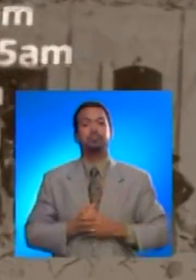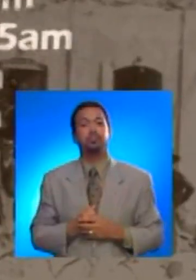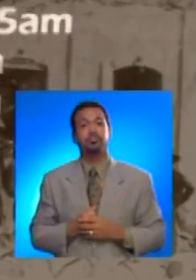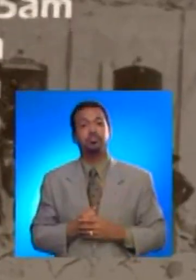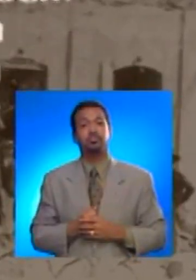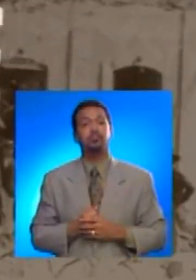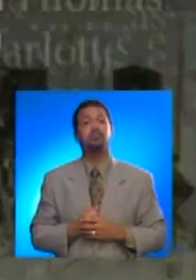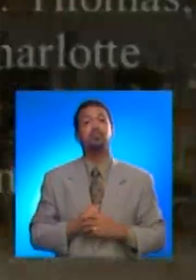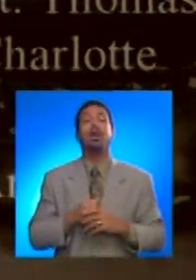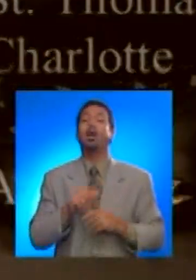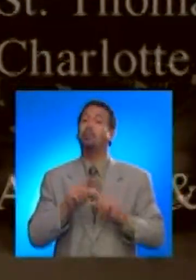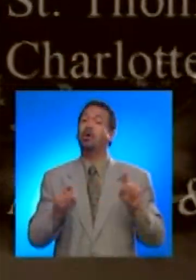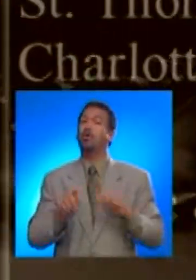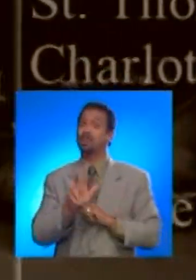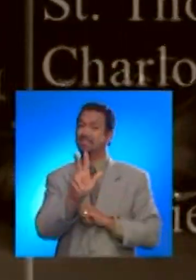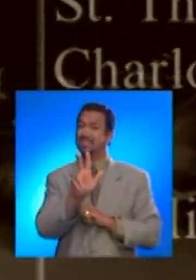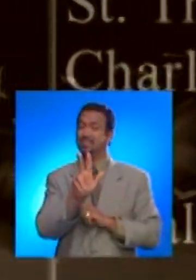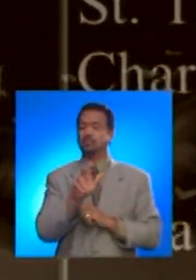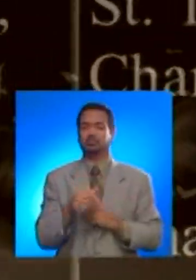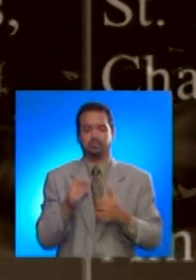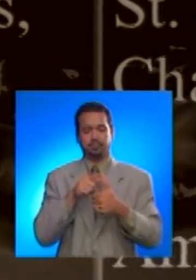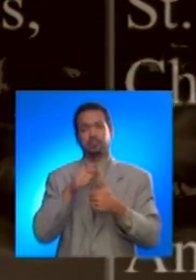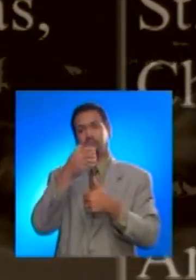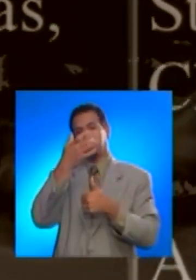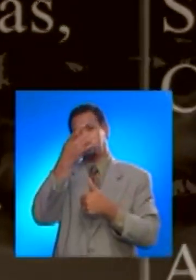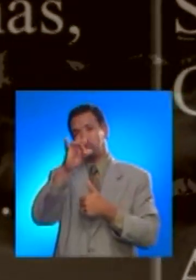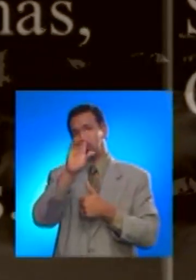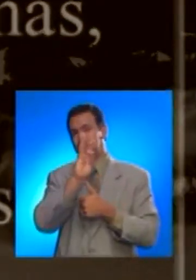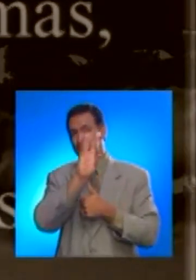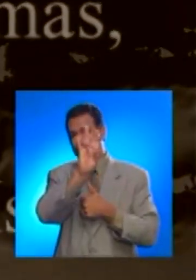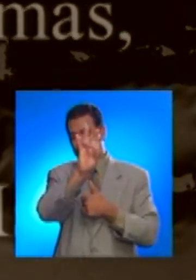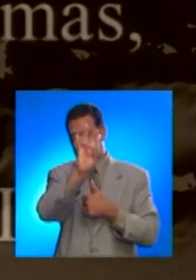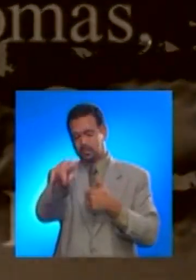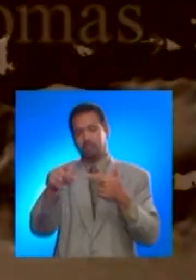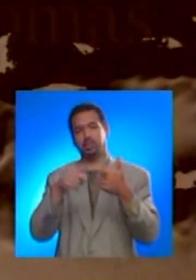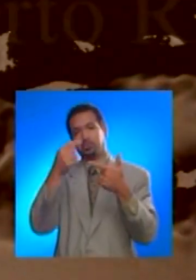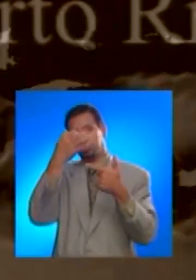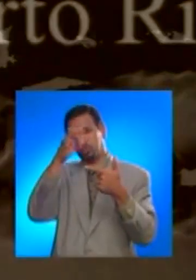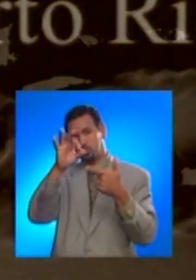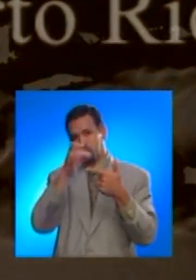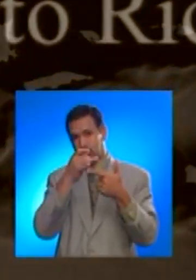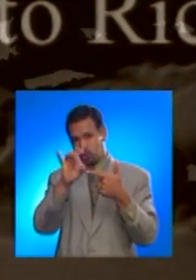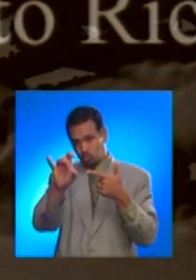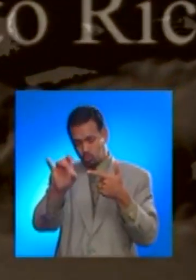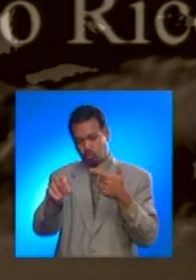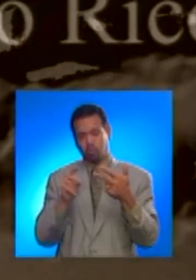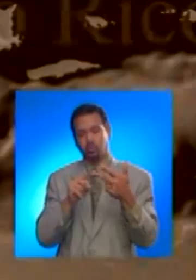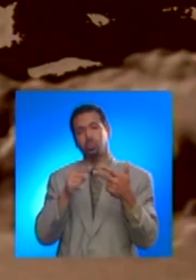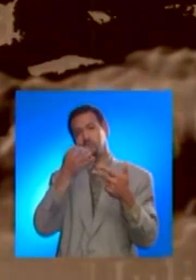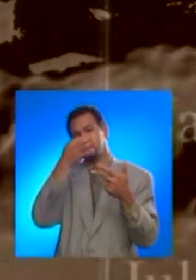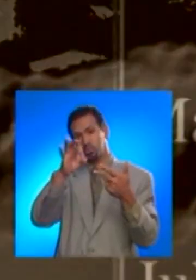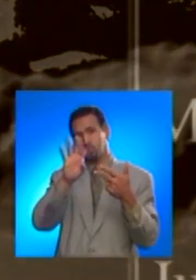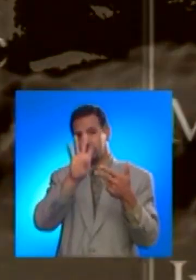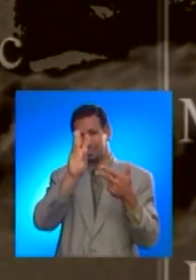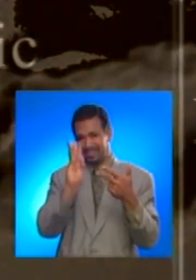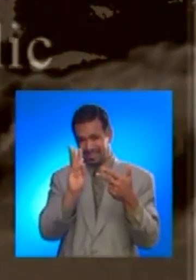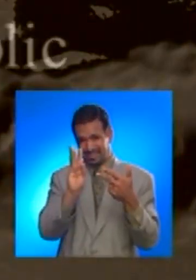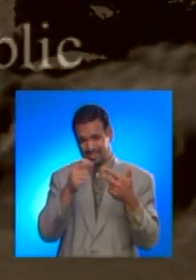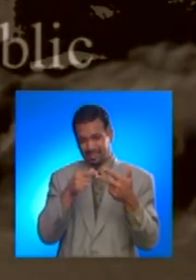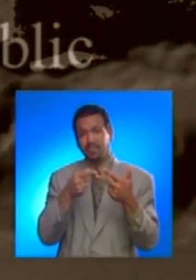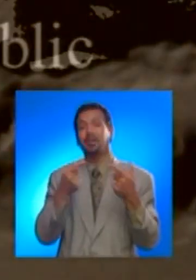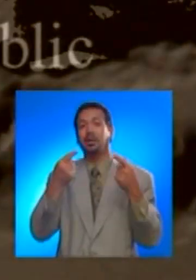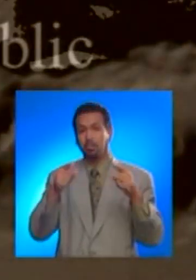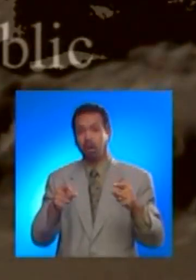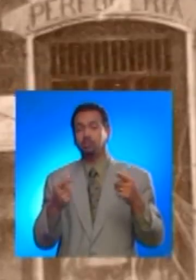and property damage. Among these, the events of 1867, 1918, and